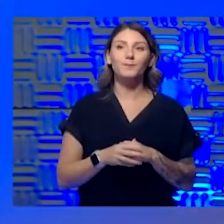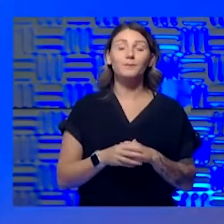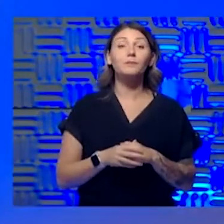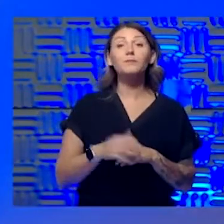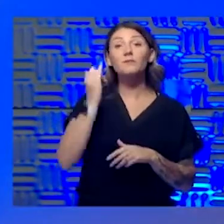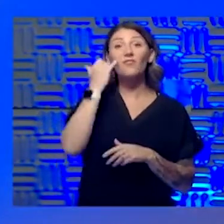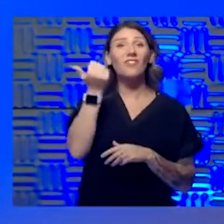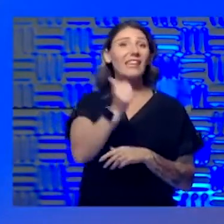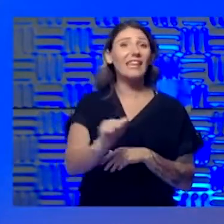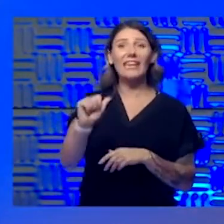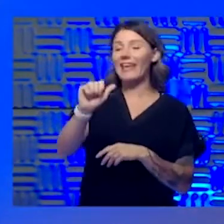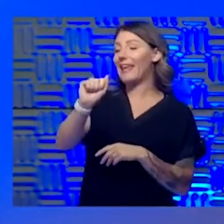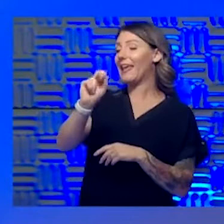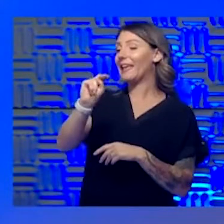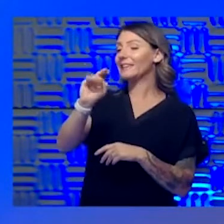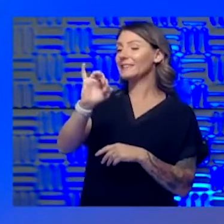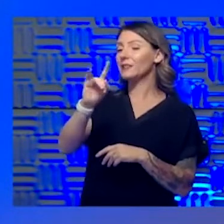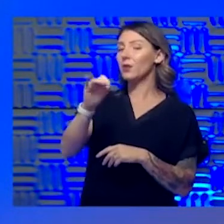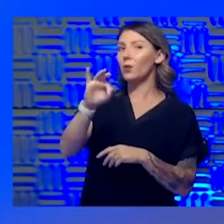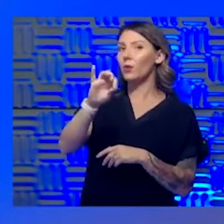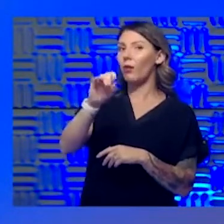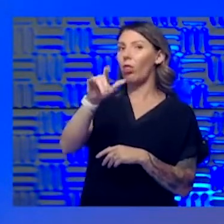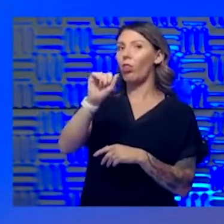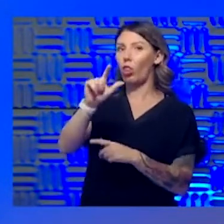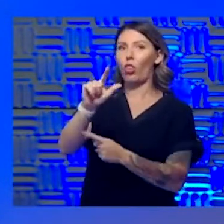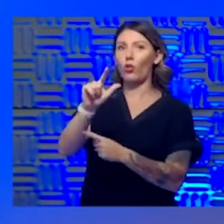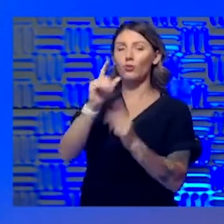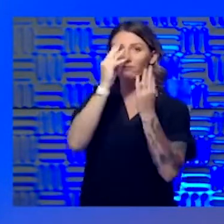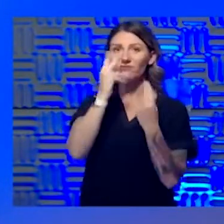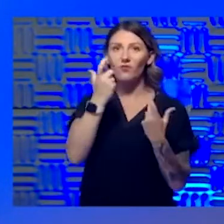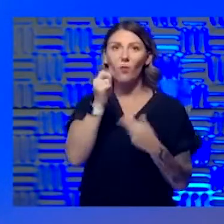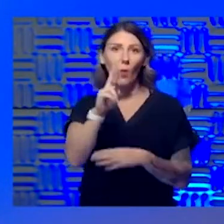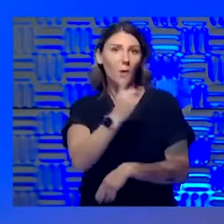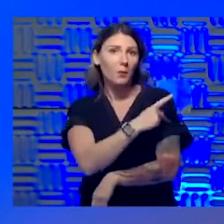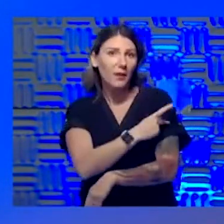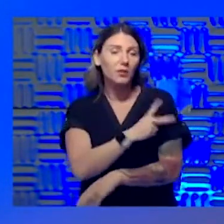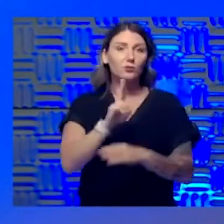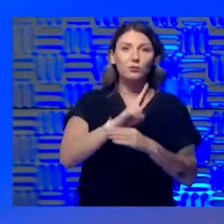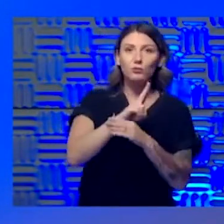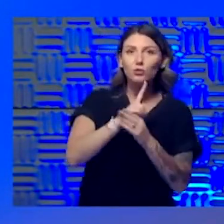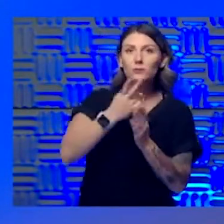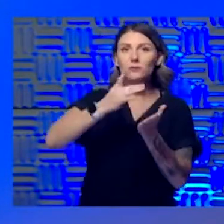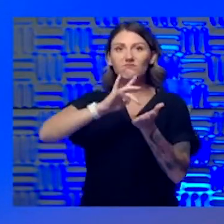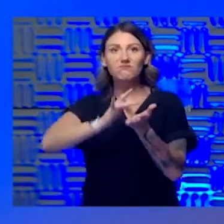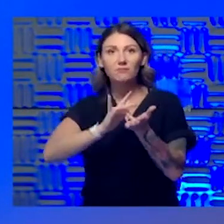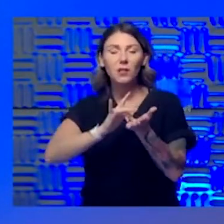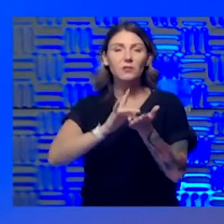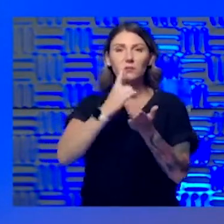anecdotal information, or these published reports, but even patients who are on these drugs for regular